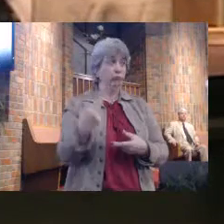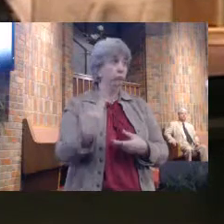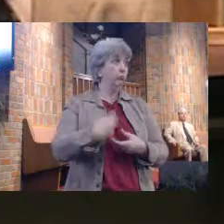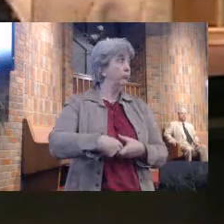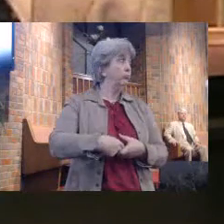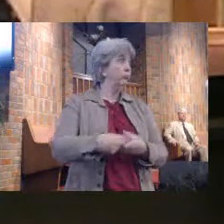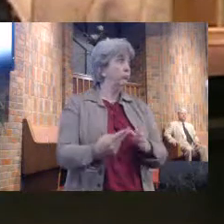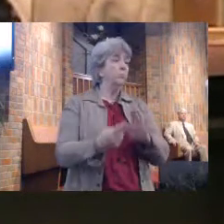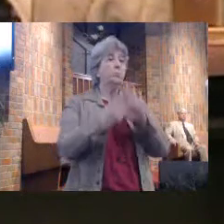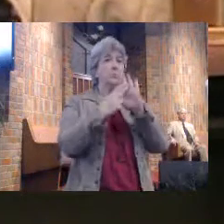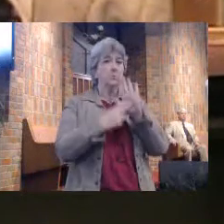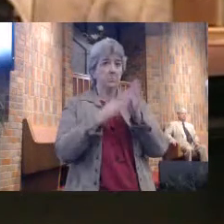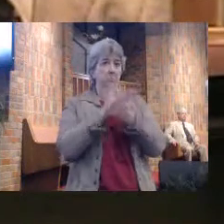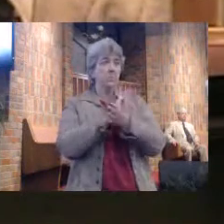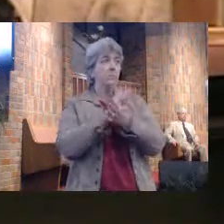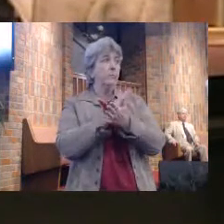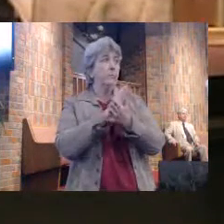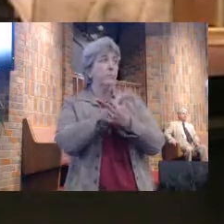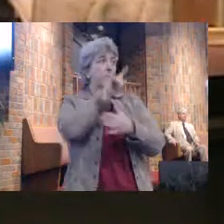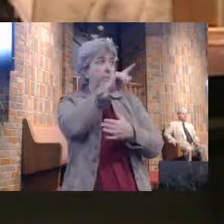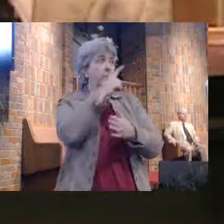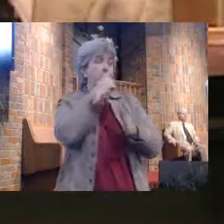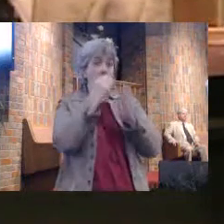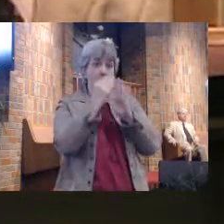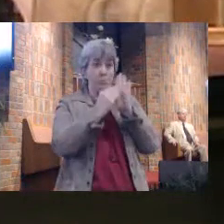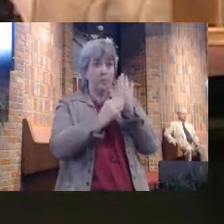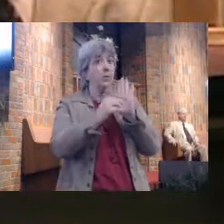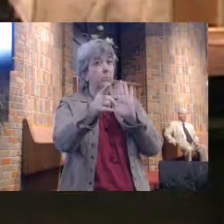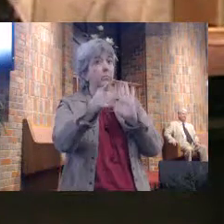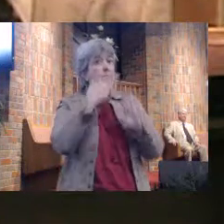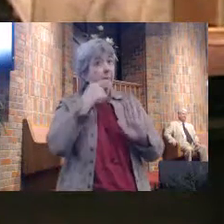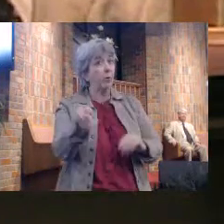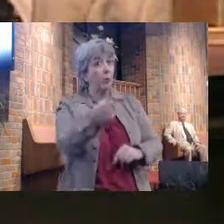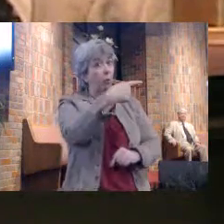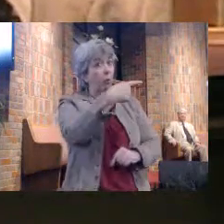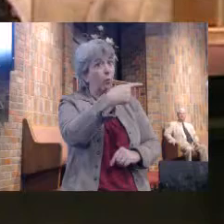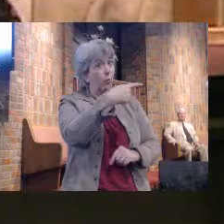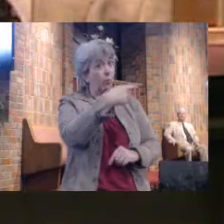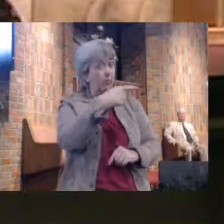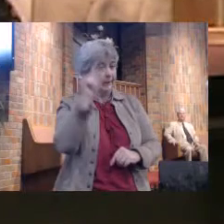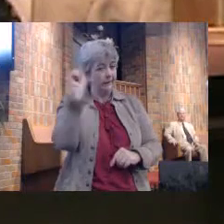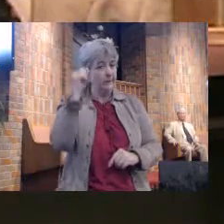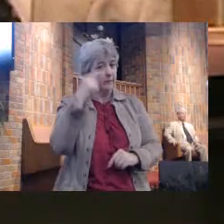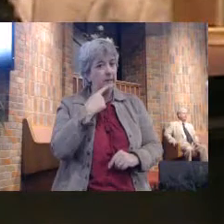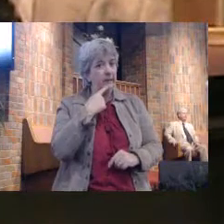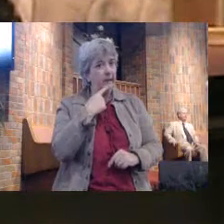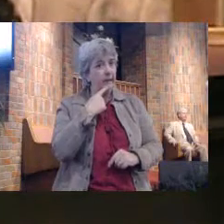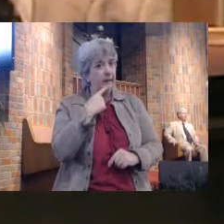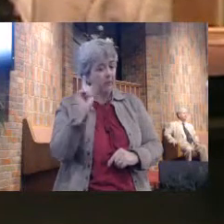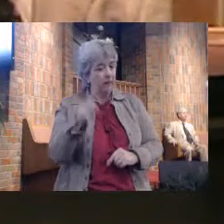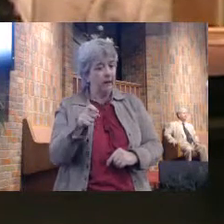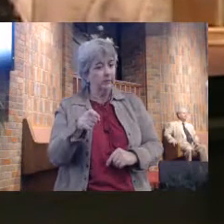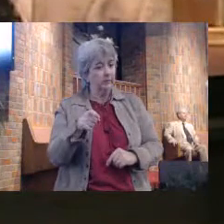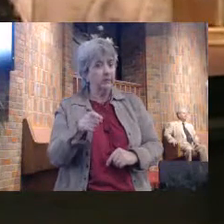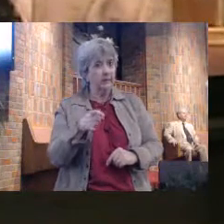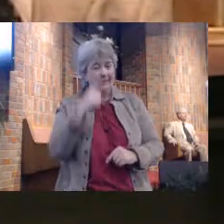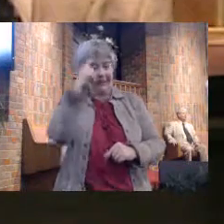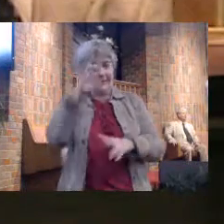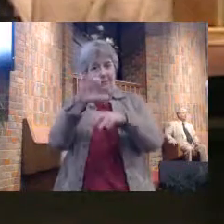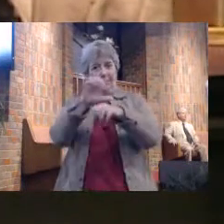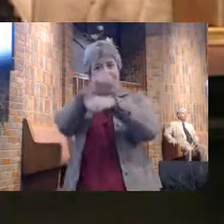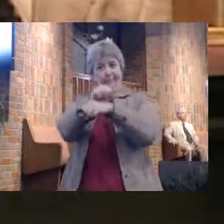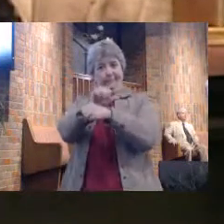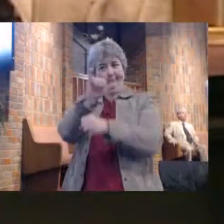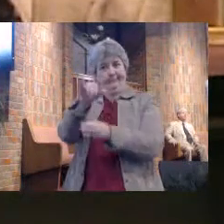in the foyer. And if you sign the list, you need to go, according to Tim, to make sure the reservation count